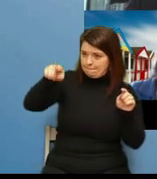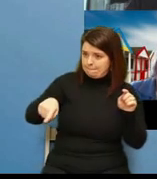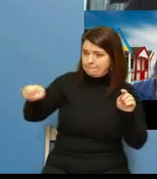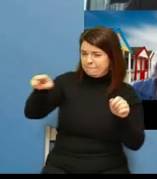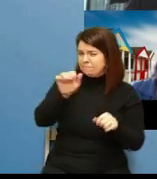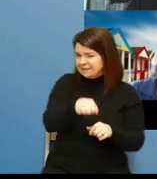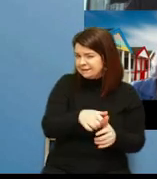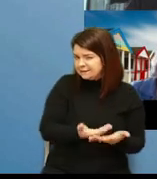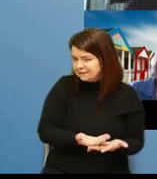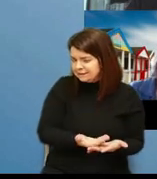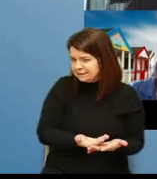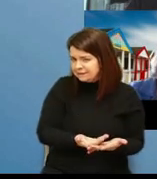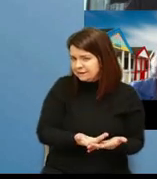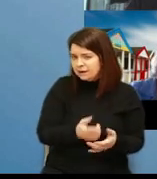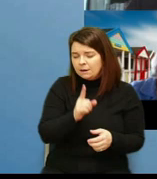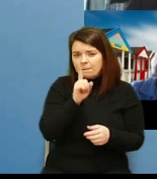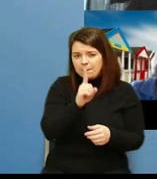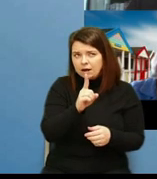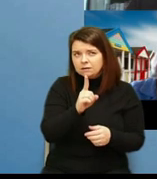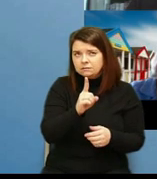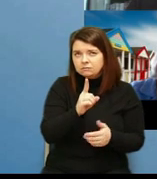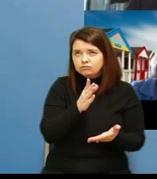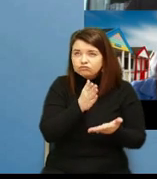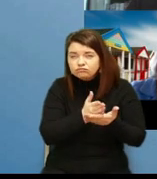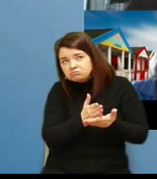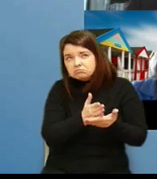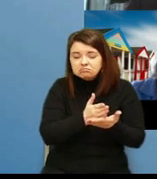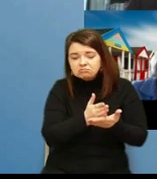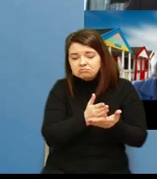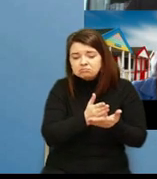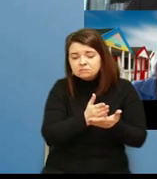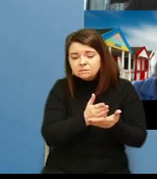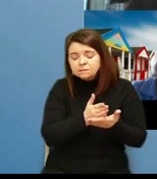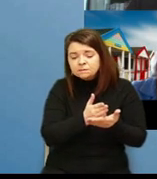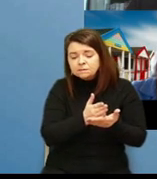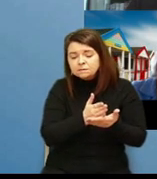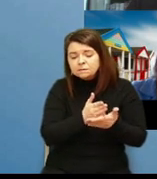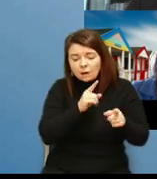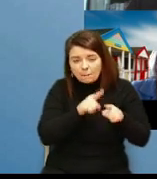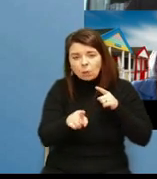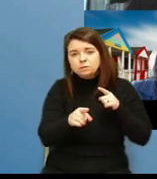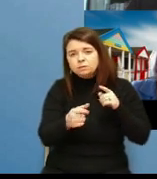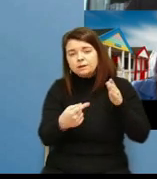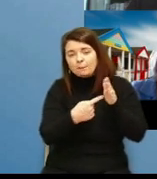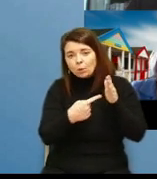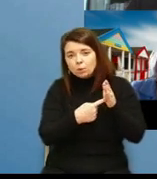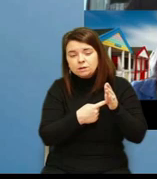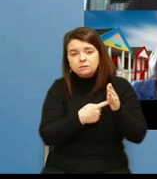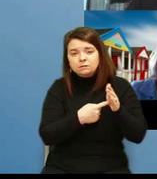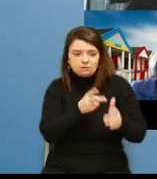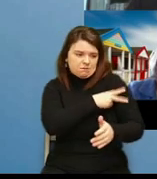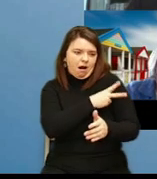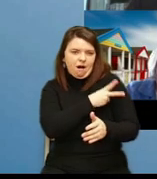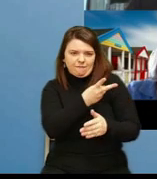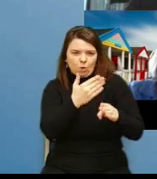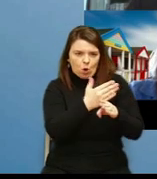down. There's no doubt about it. But the ultimate decider,